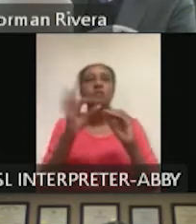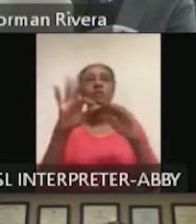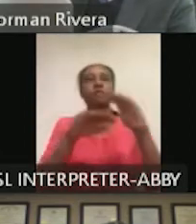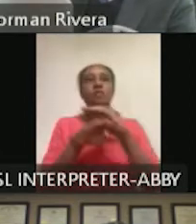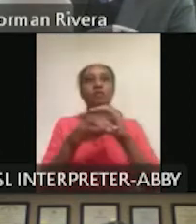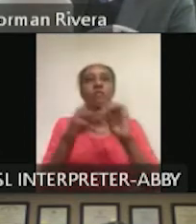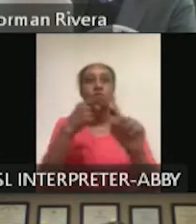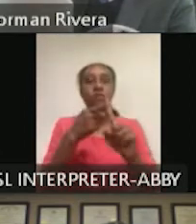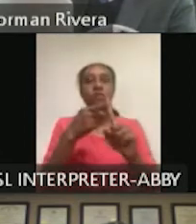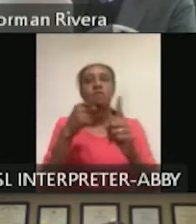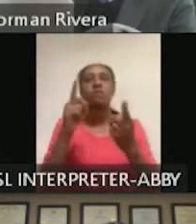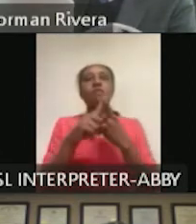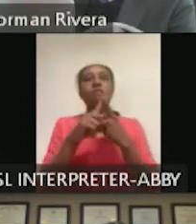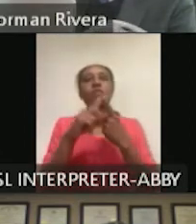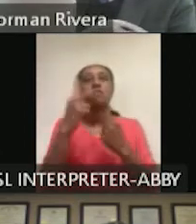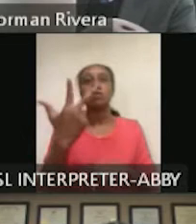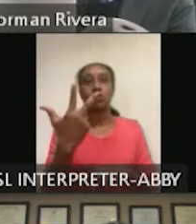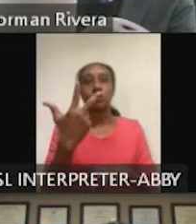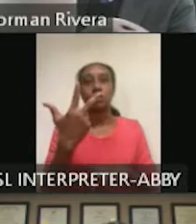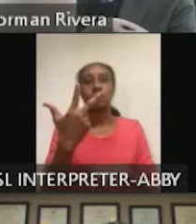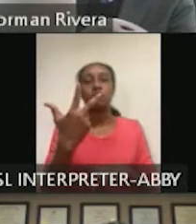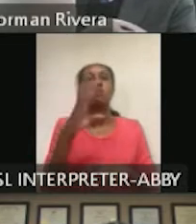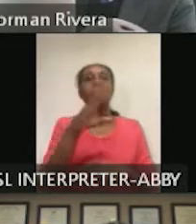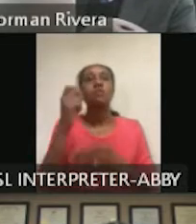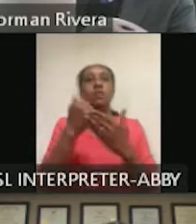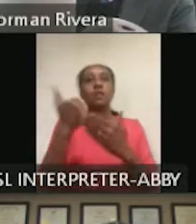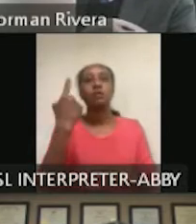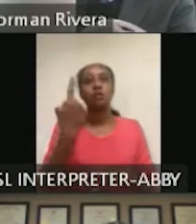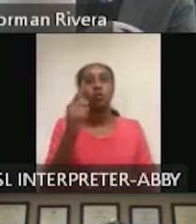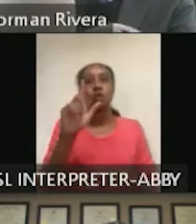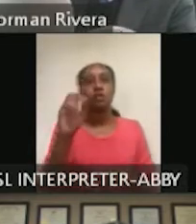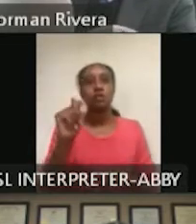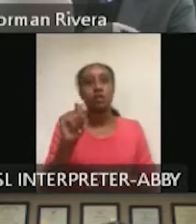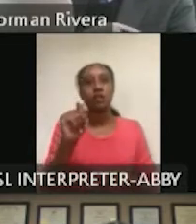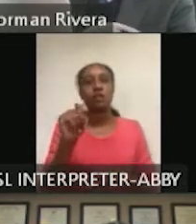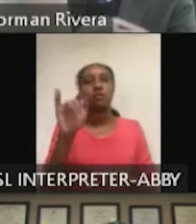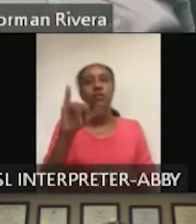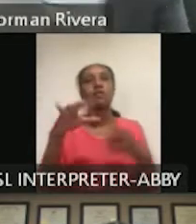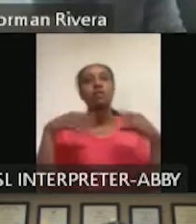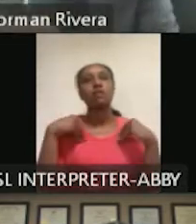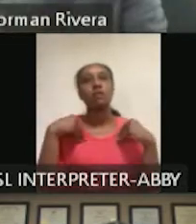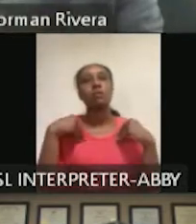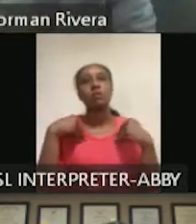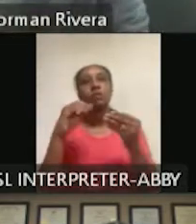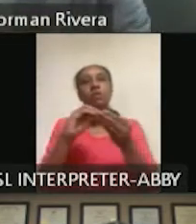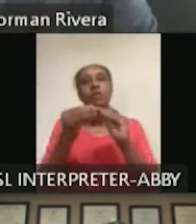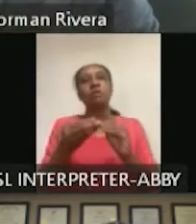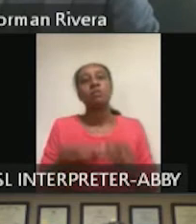points on Suitland Road to 3 and eliminates one lot, which is an acceptable configuration.